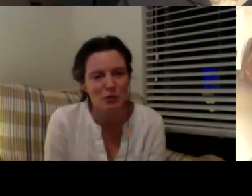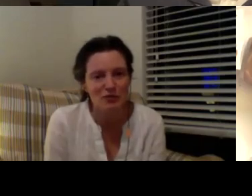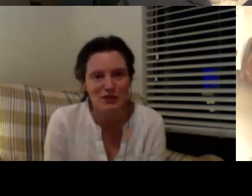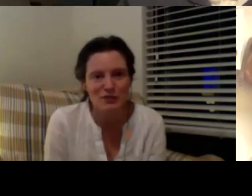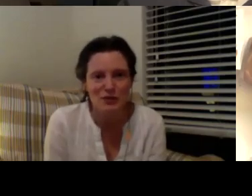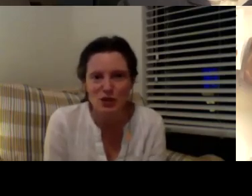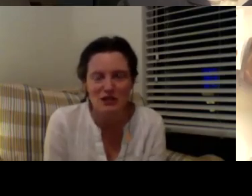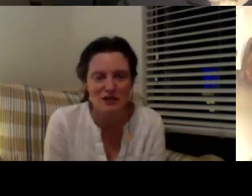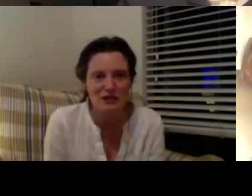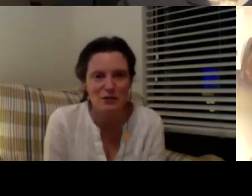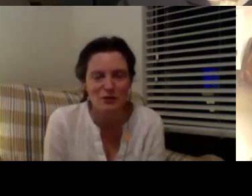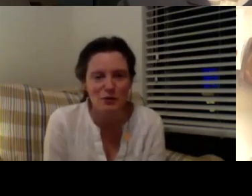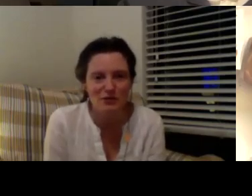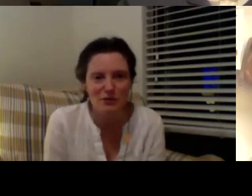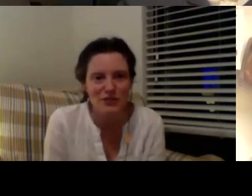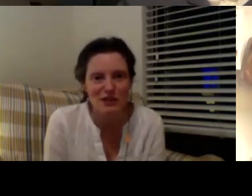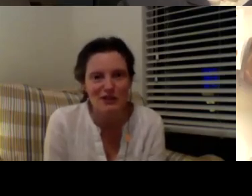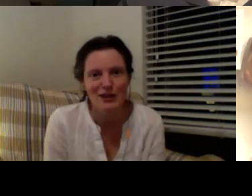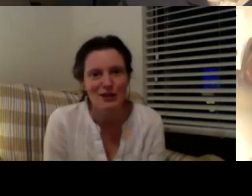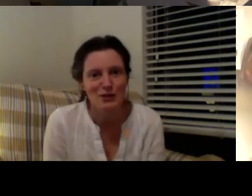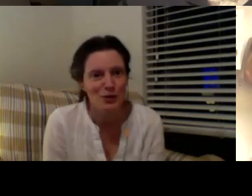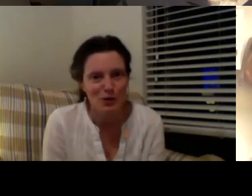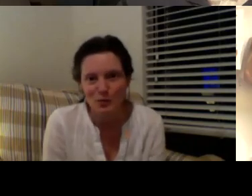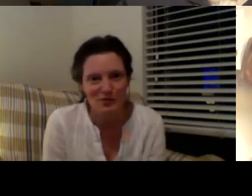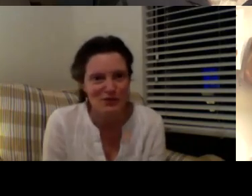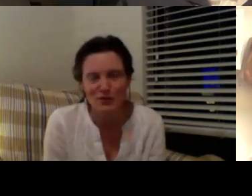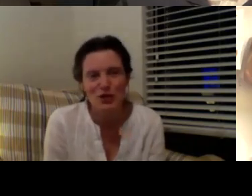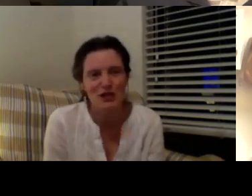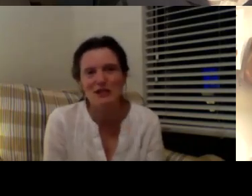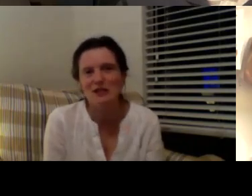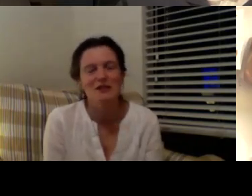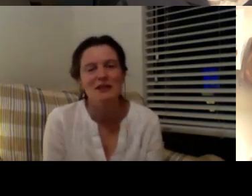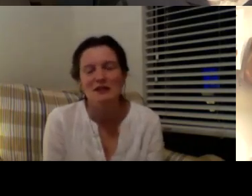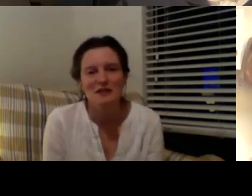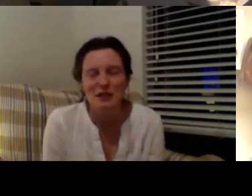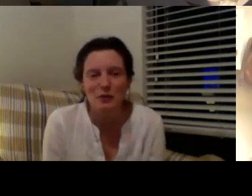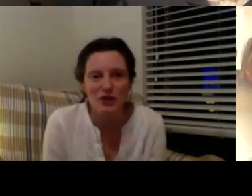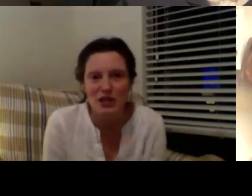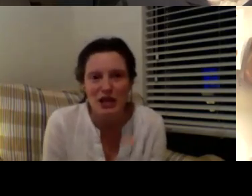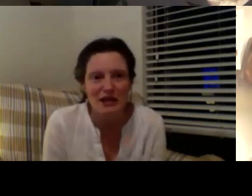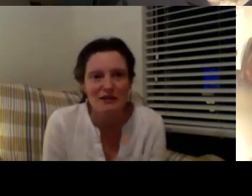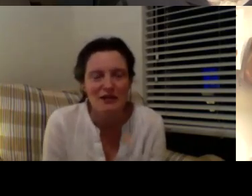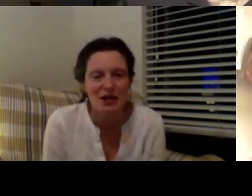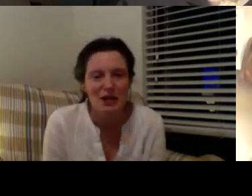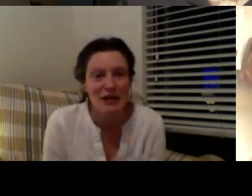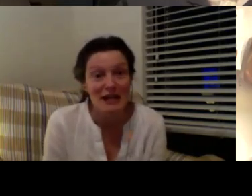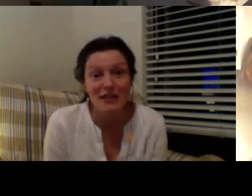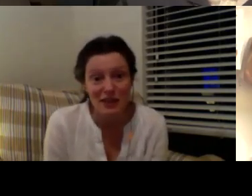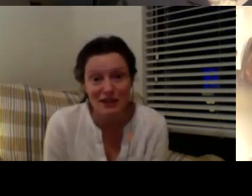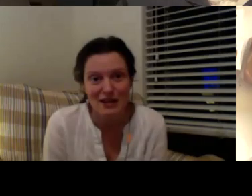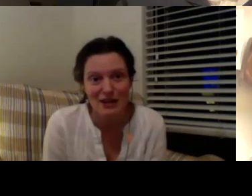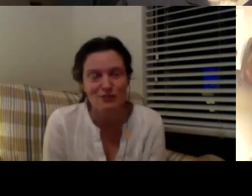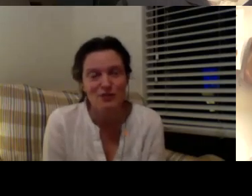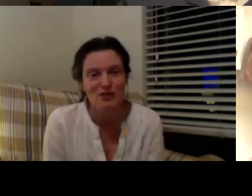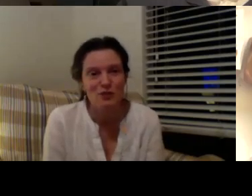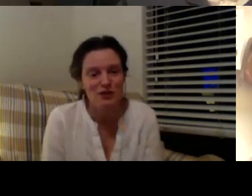no professors are trained in dealing with neurodiversity. No professors are trained in dealing with online anything.